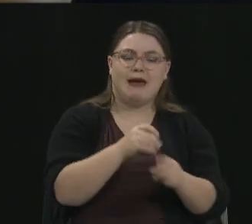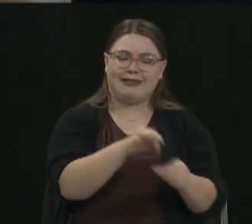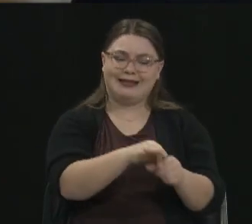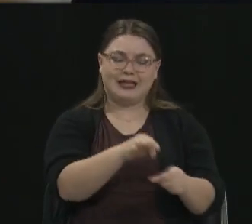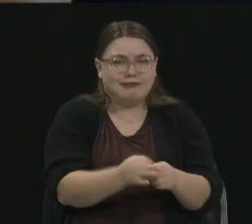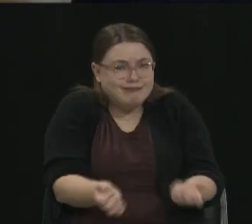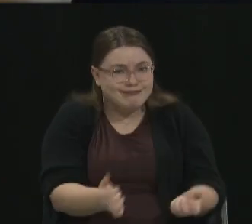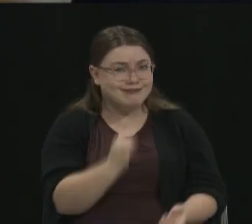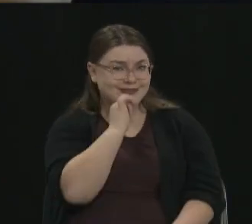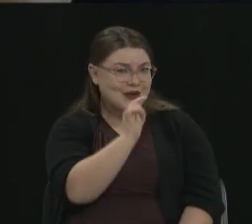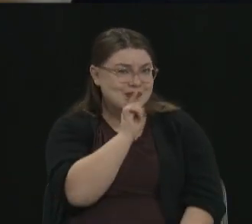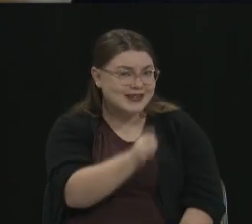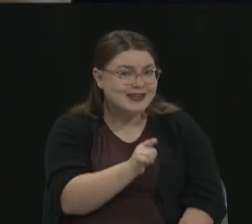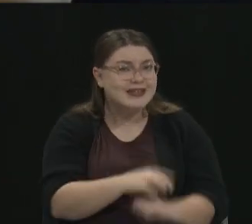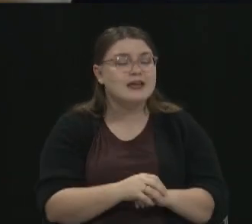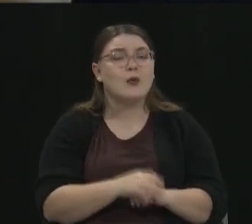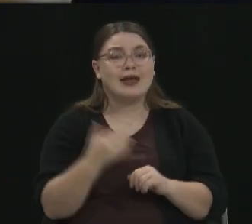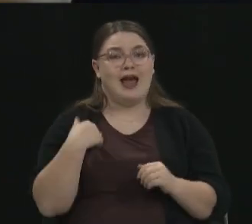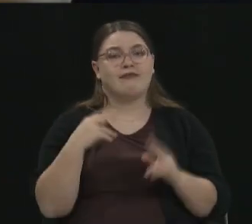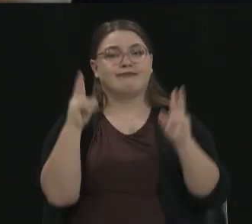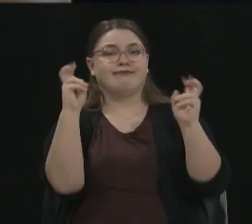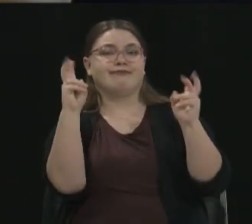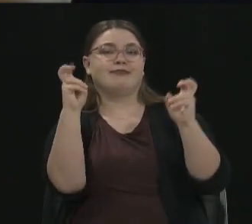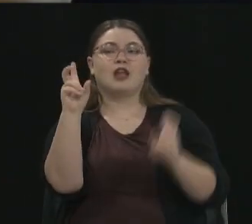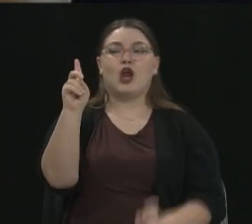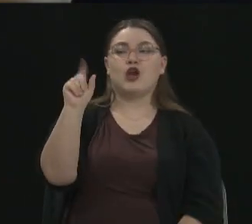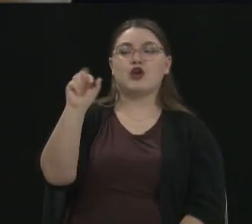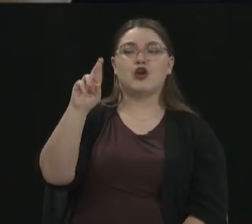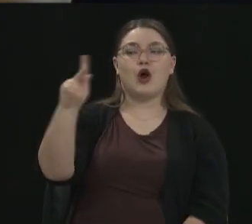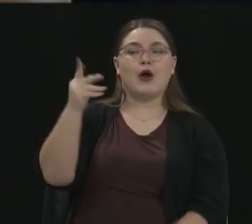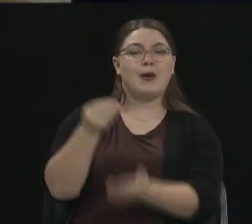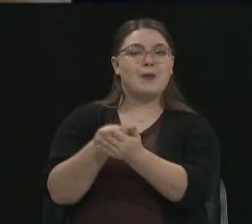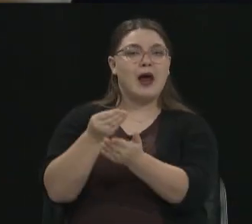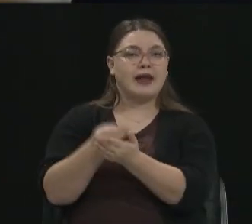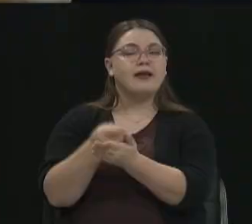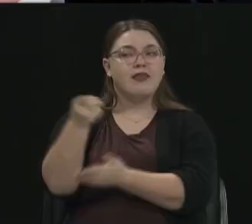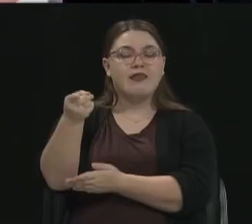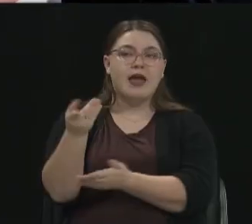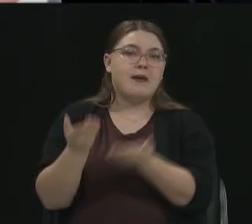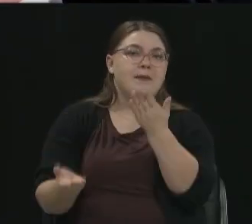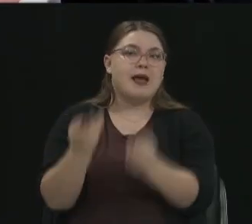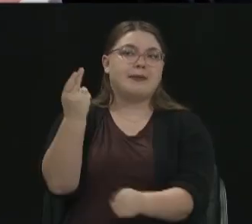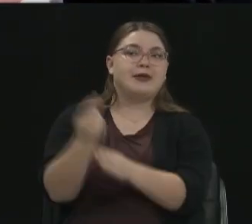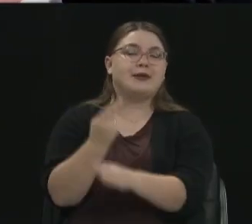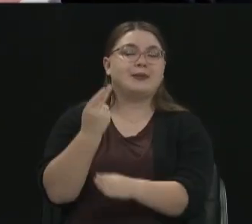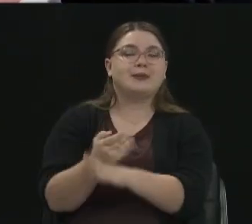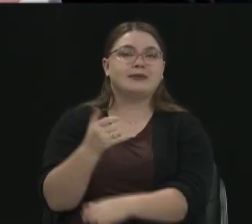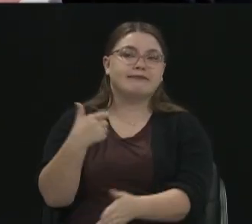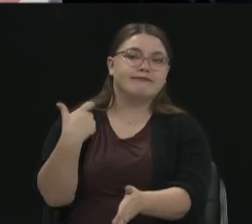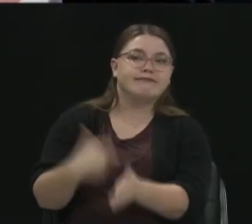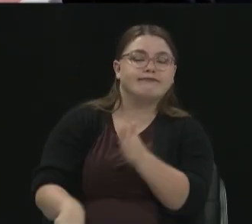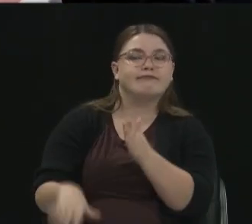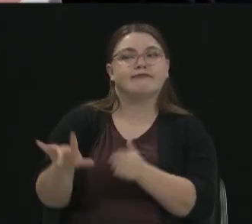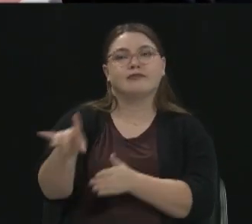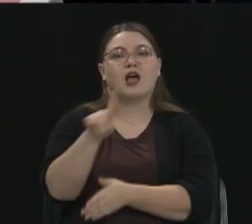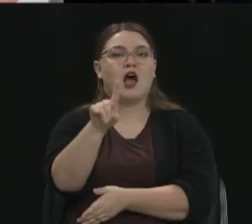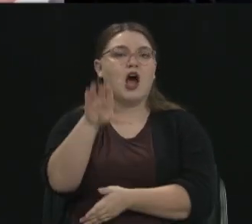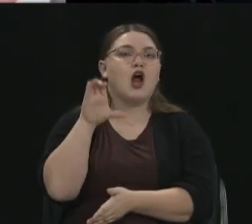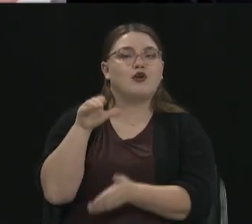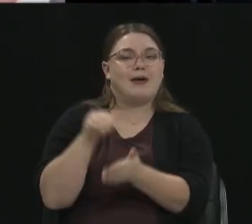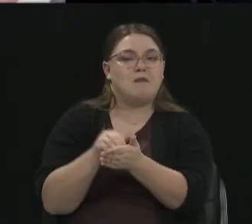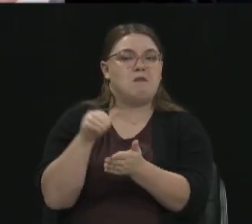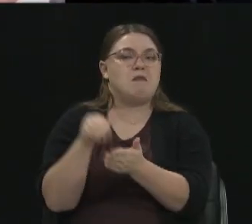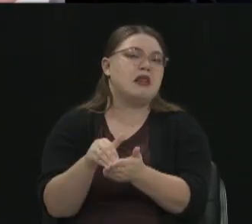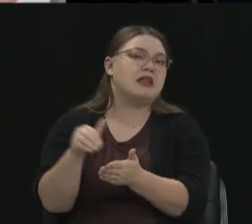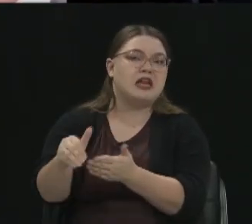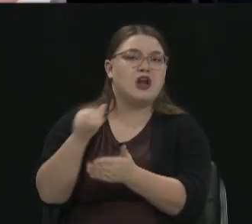you have this, dark money group that might spend $100 million, far exceeding what a party's going to be able to spend. And so